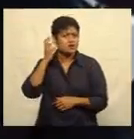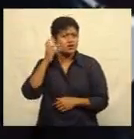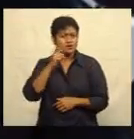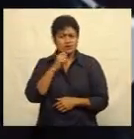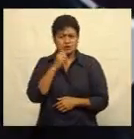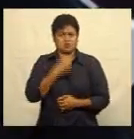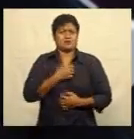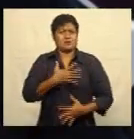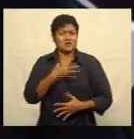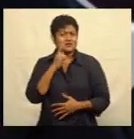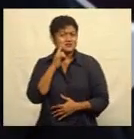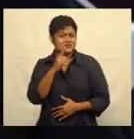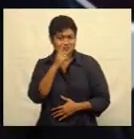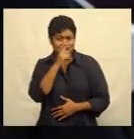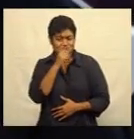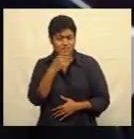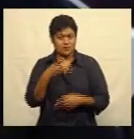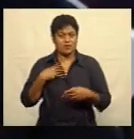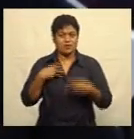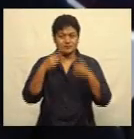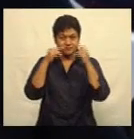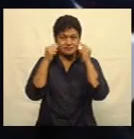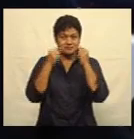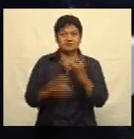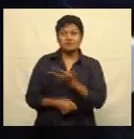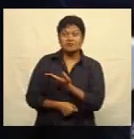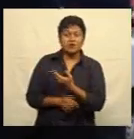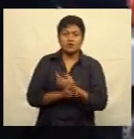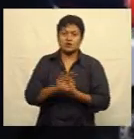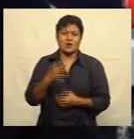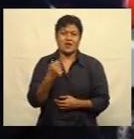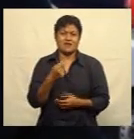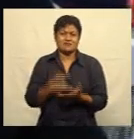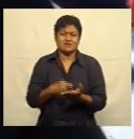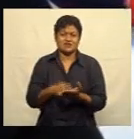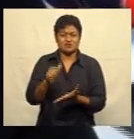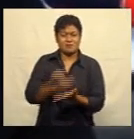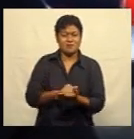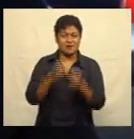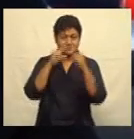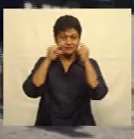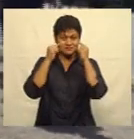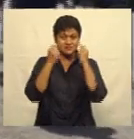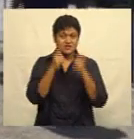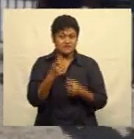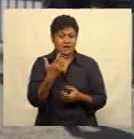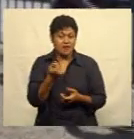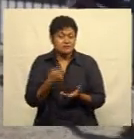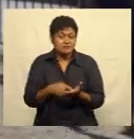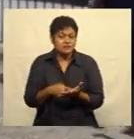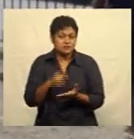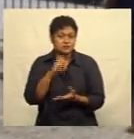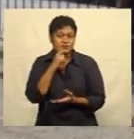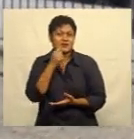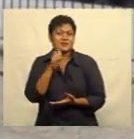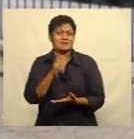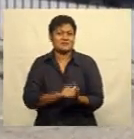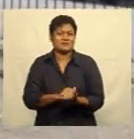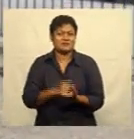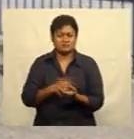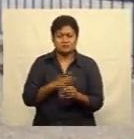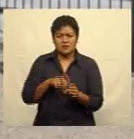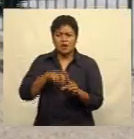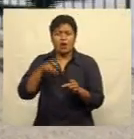Just came out with this because I don't have the money to buy a mask, so if I do have the money, then I'll buy the mask, you know. We just got off the bus from